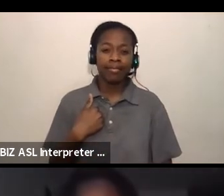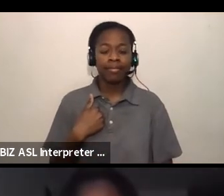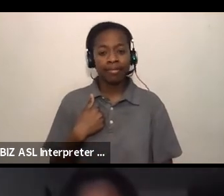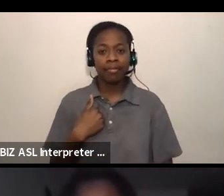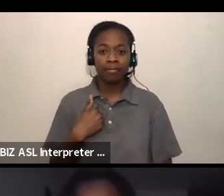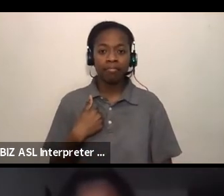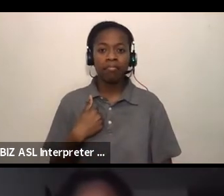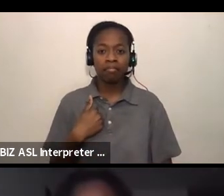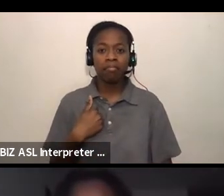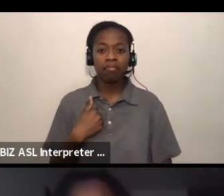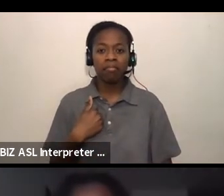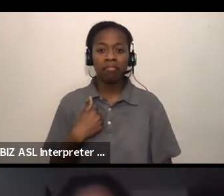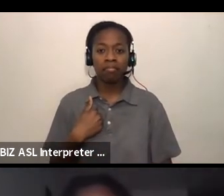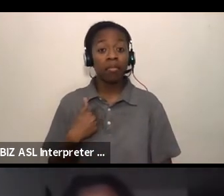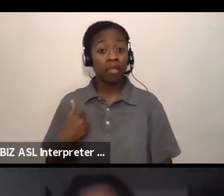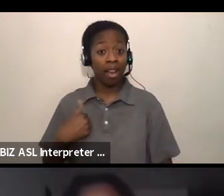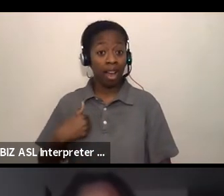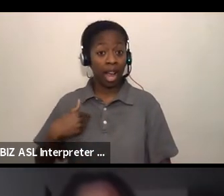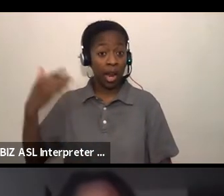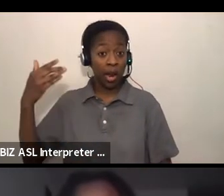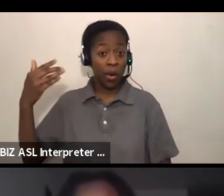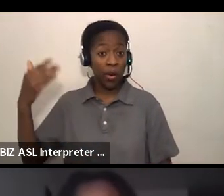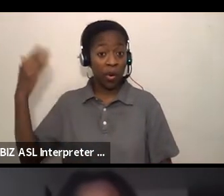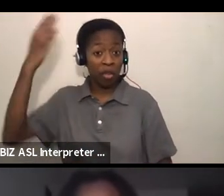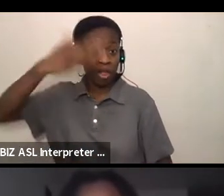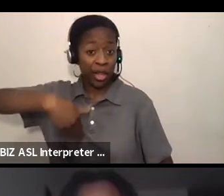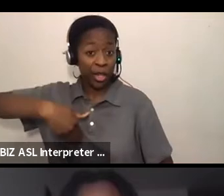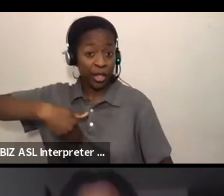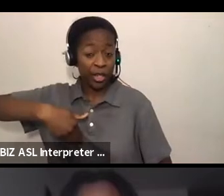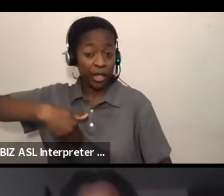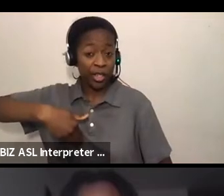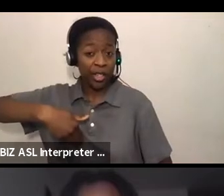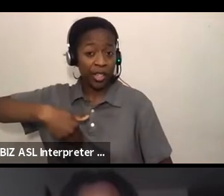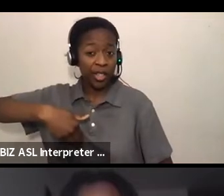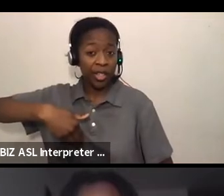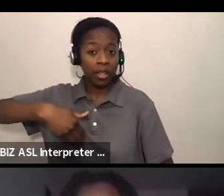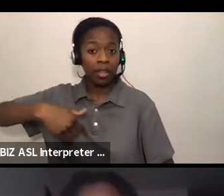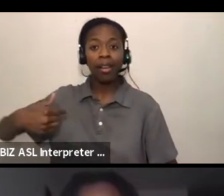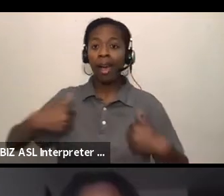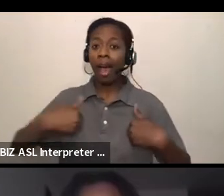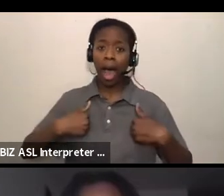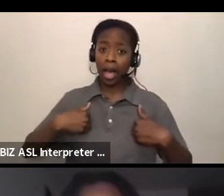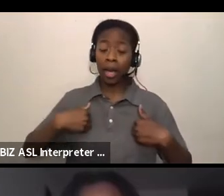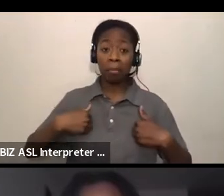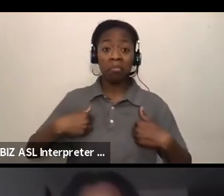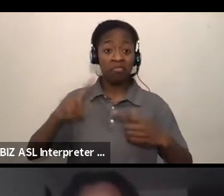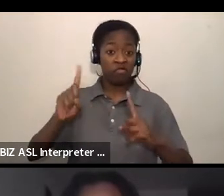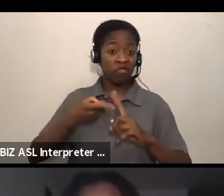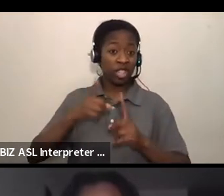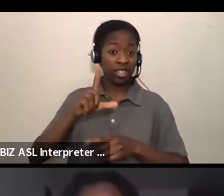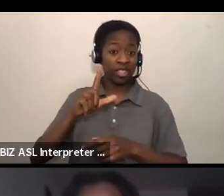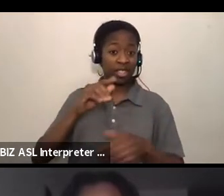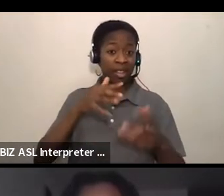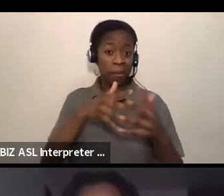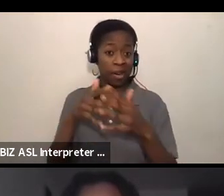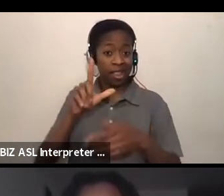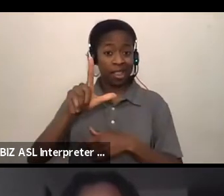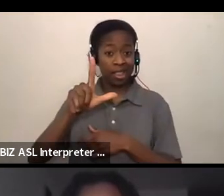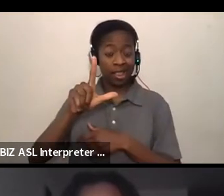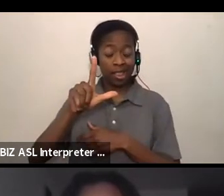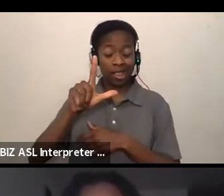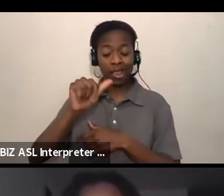I would say I was overlooked because I'm a Lao, one of the first Lao American actors who was in a program. I was